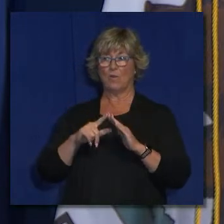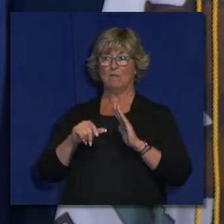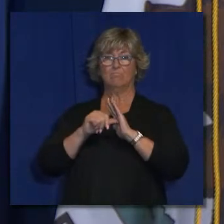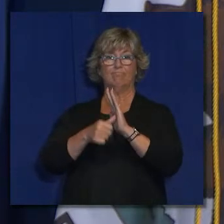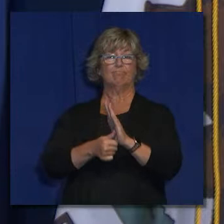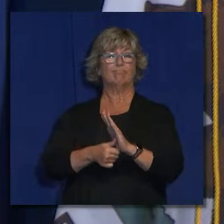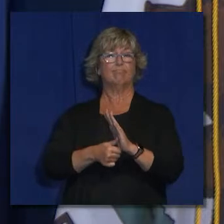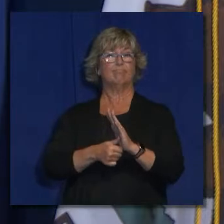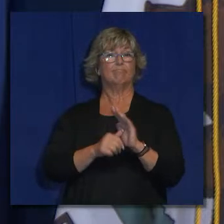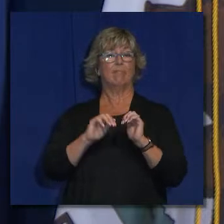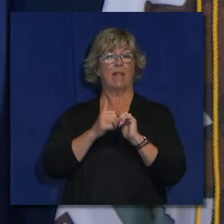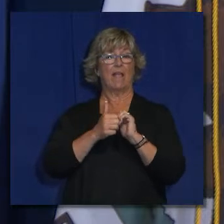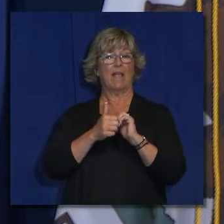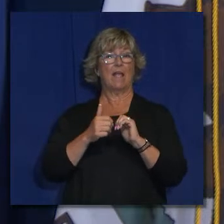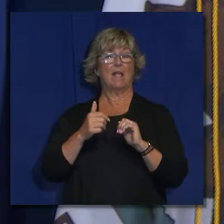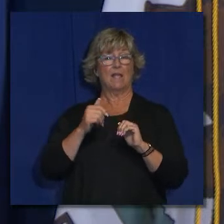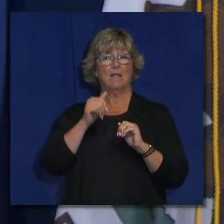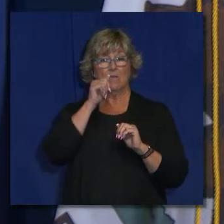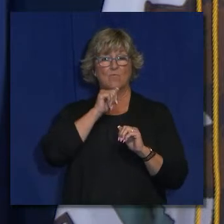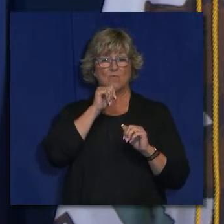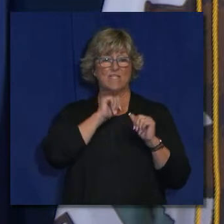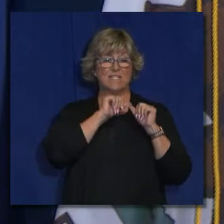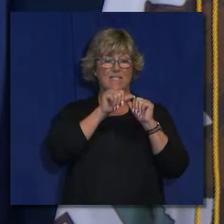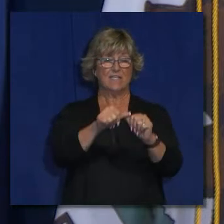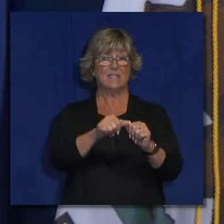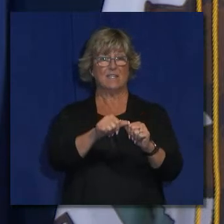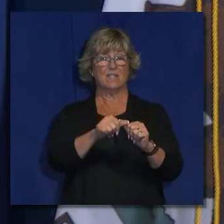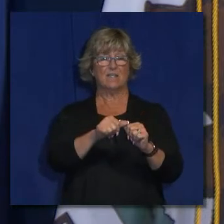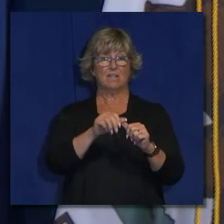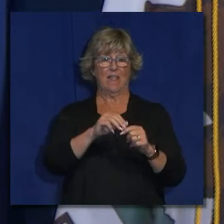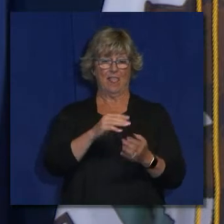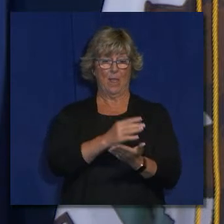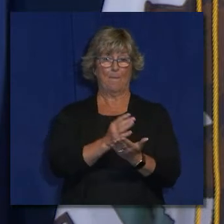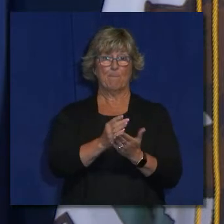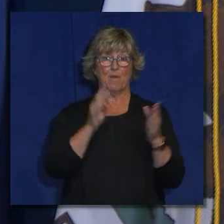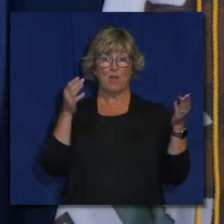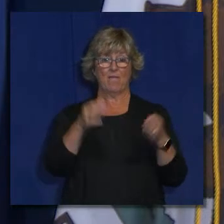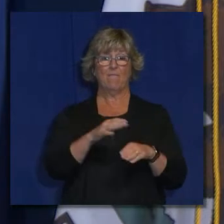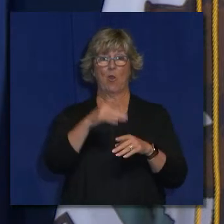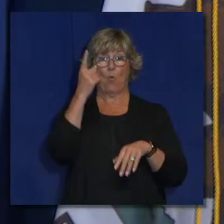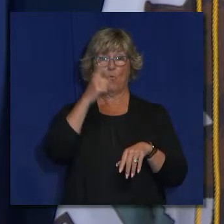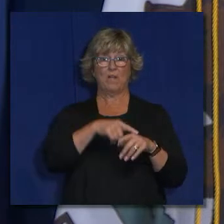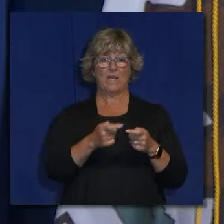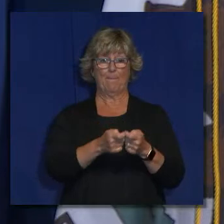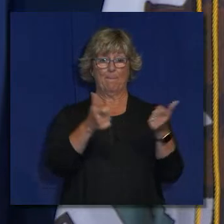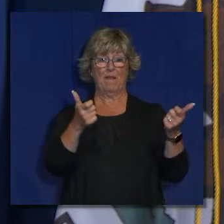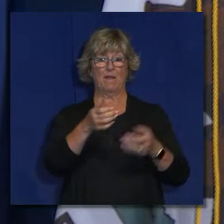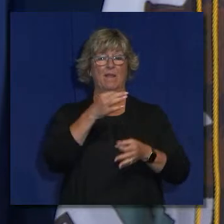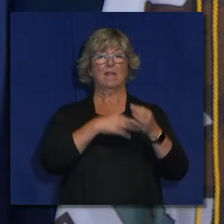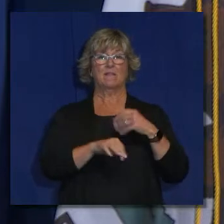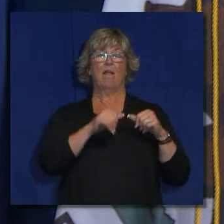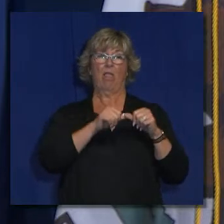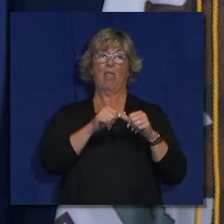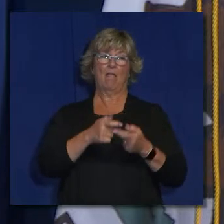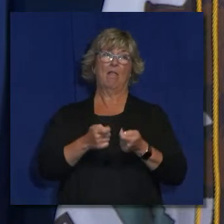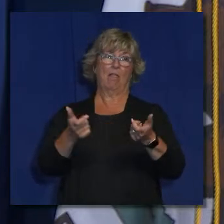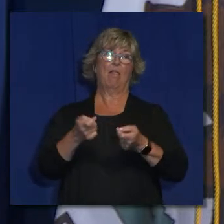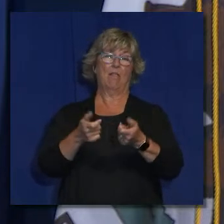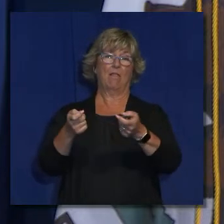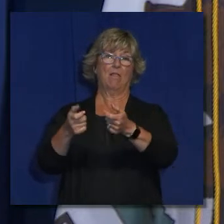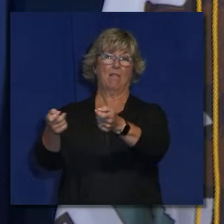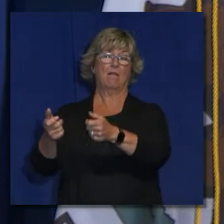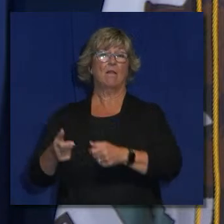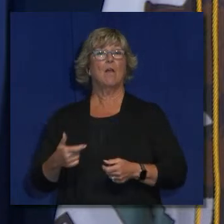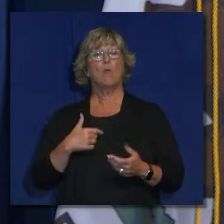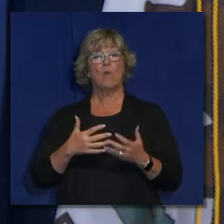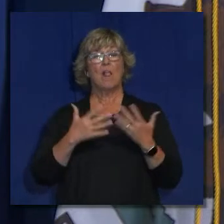emphasize about how we've built resiliency into this budget is really focusing on one-time expenditures versus ongoing. And we have